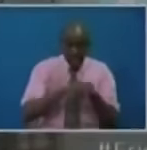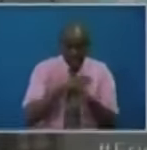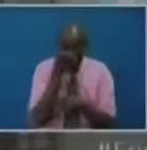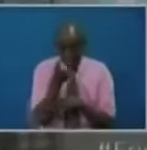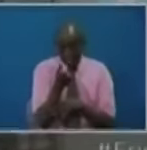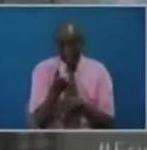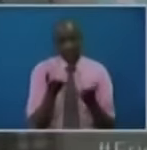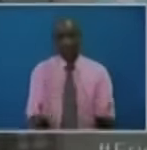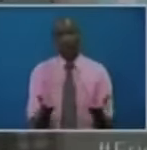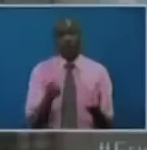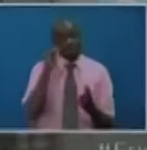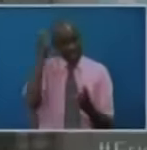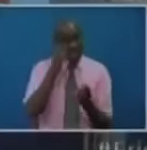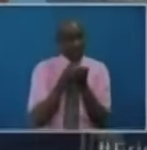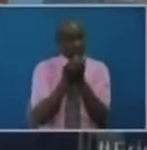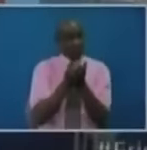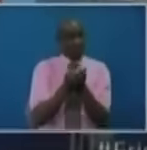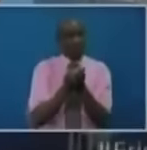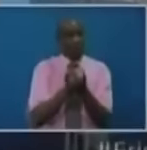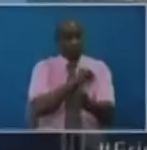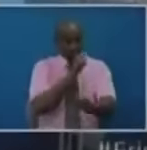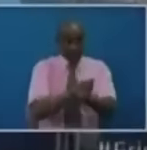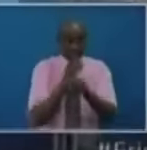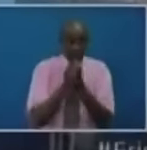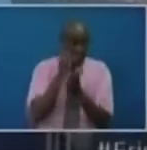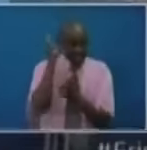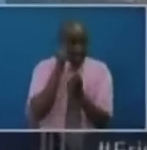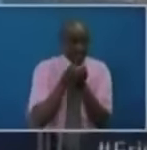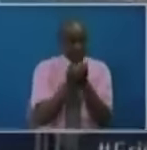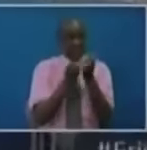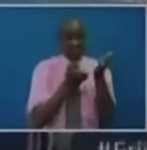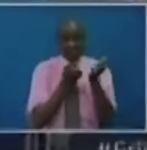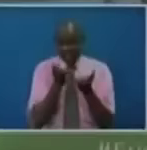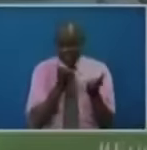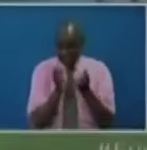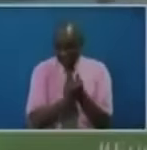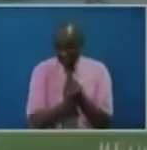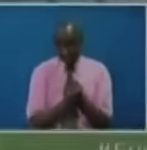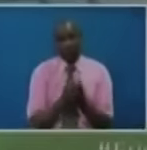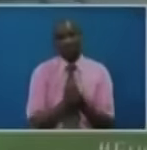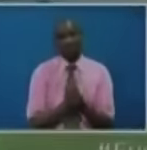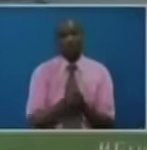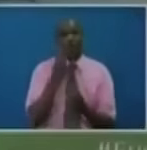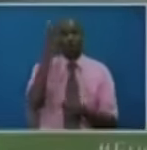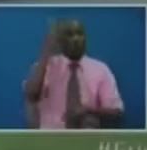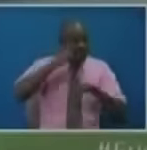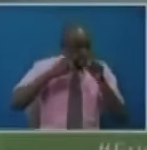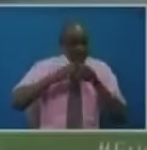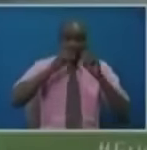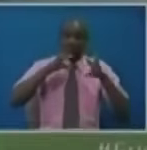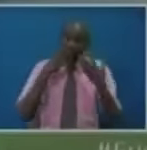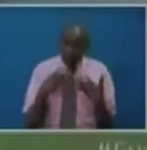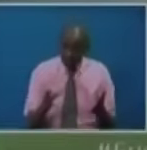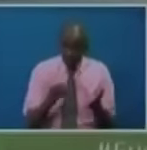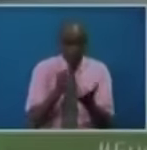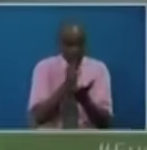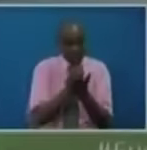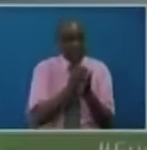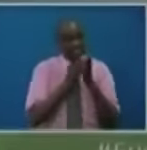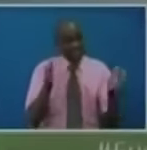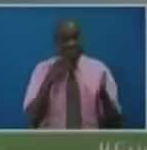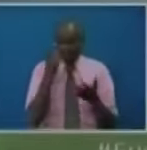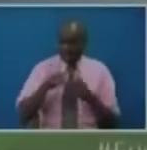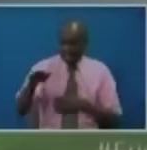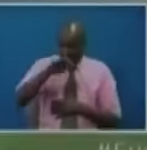giant corporations, the Kenya Ports Authority and the Kenya Ferry Services has not succeeded. 4 years into devolution and the Auditor General still feels that